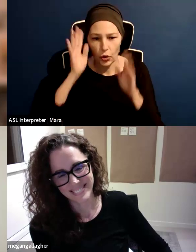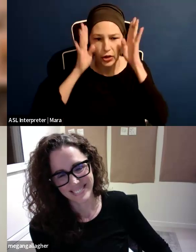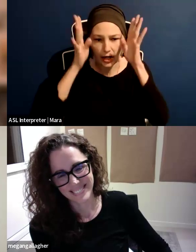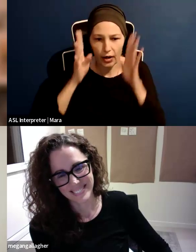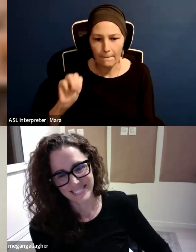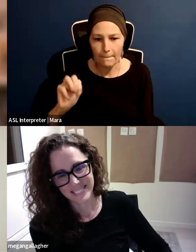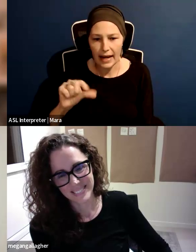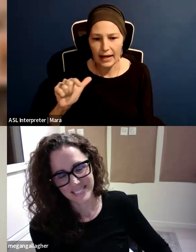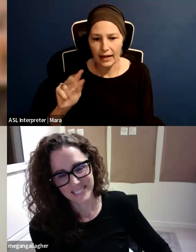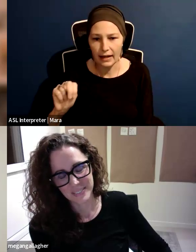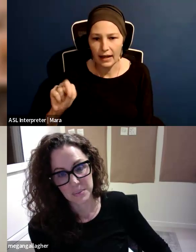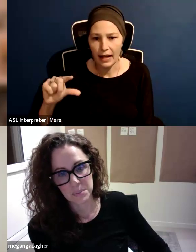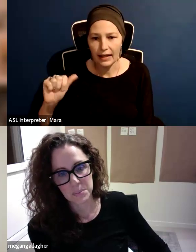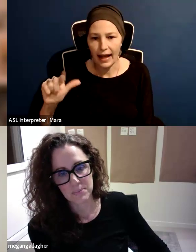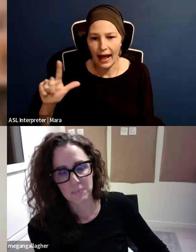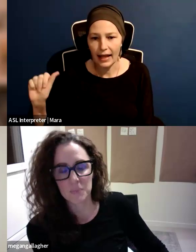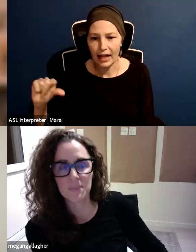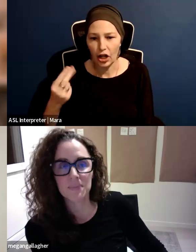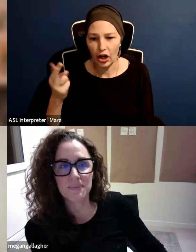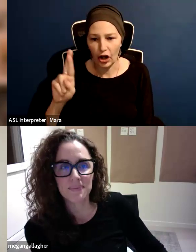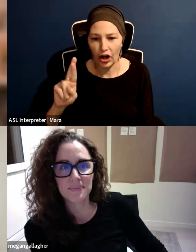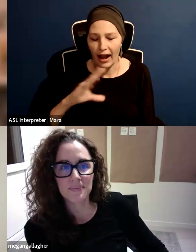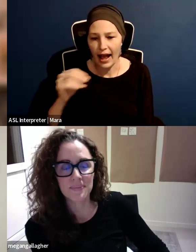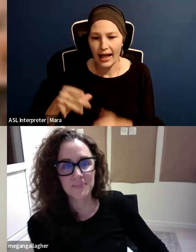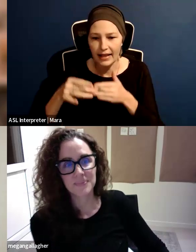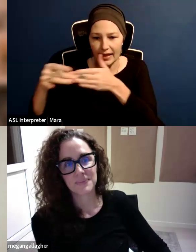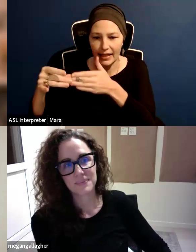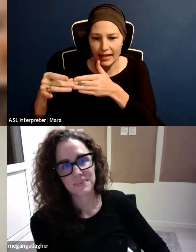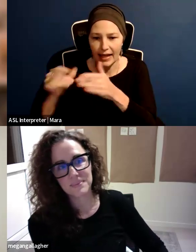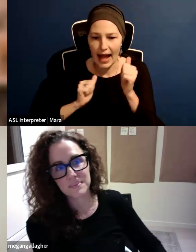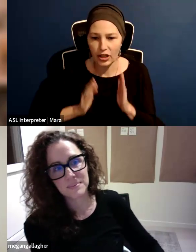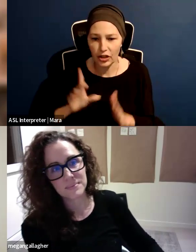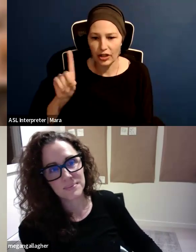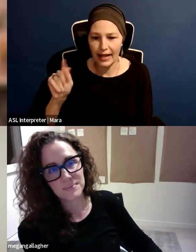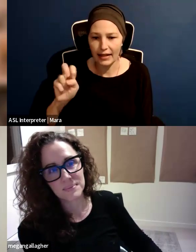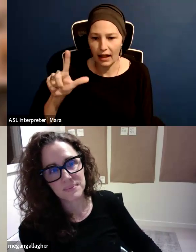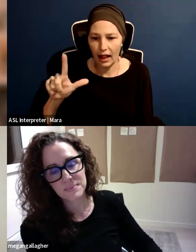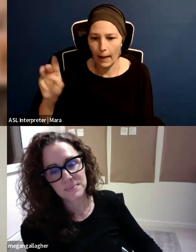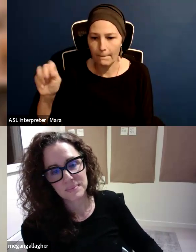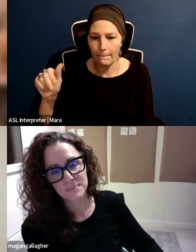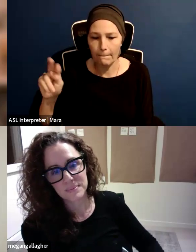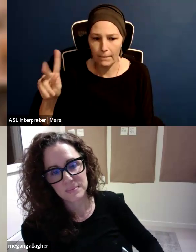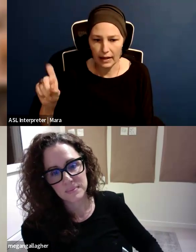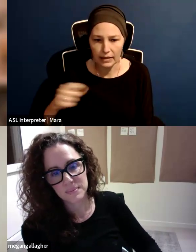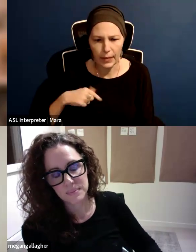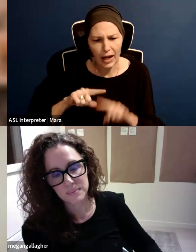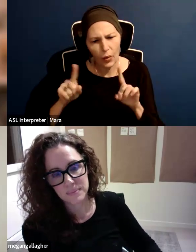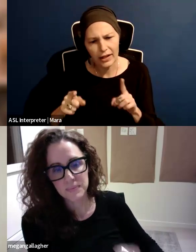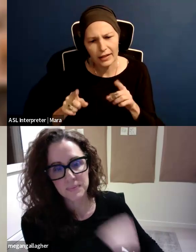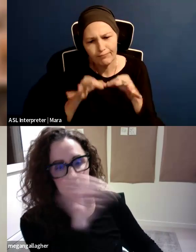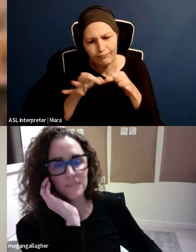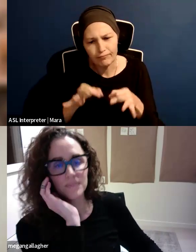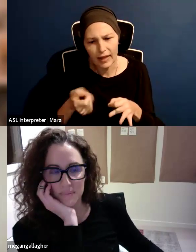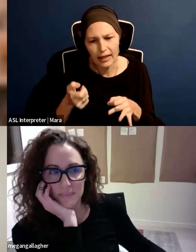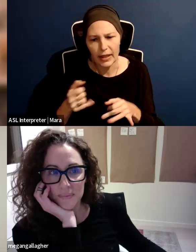Monks. We're going to get into it, but I wanted to level set a little bit. And the Institute had the